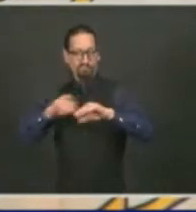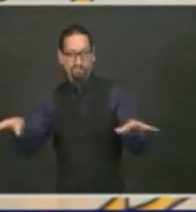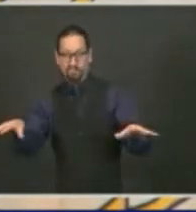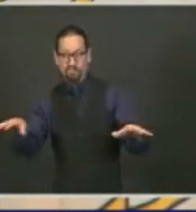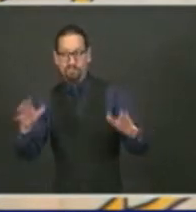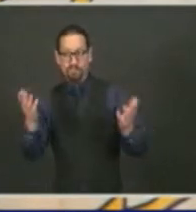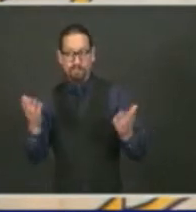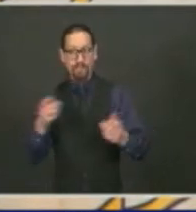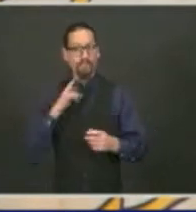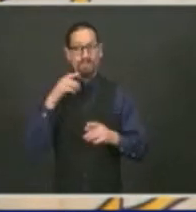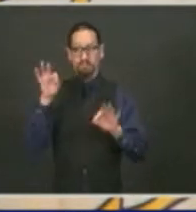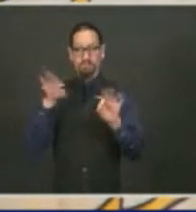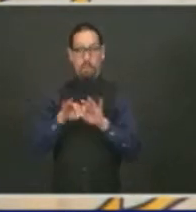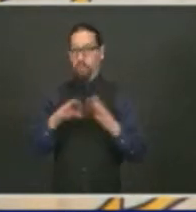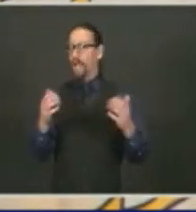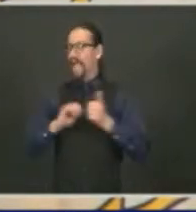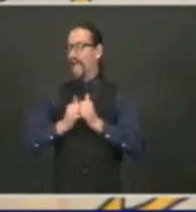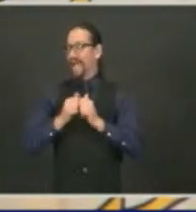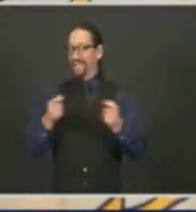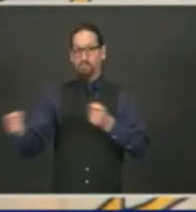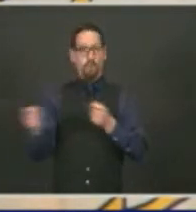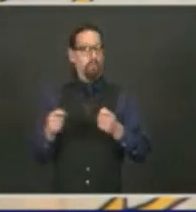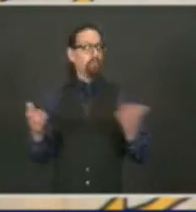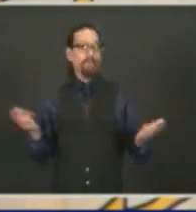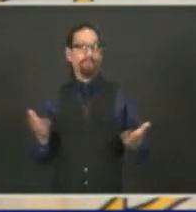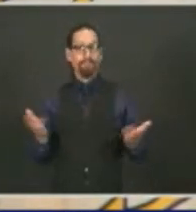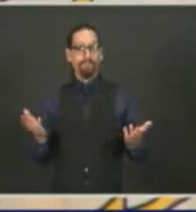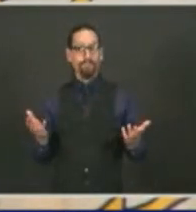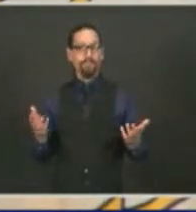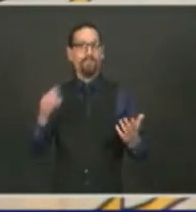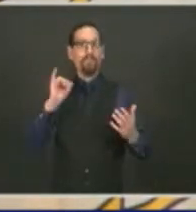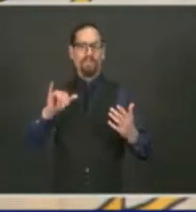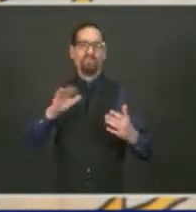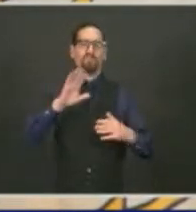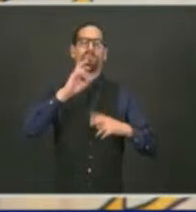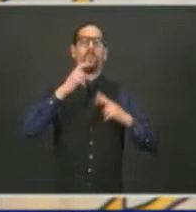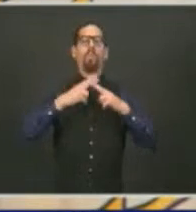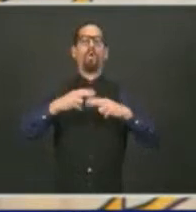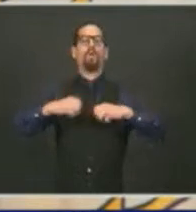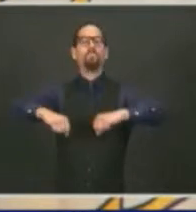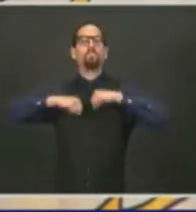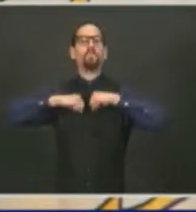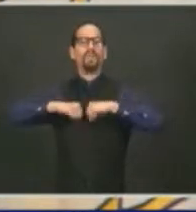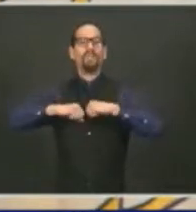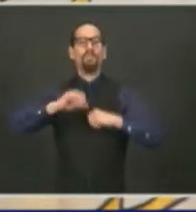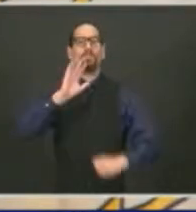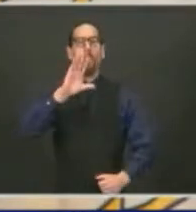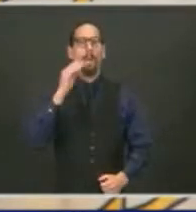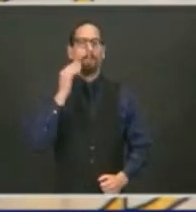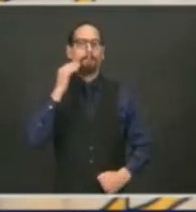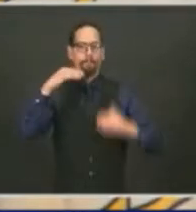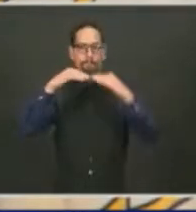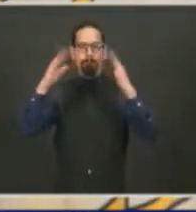now is protect your household, stick with your